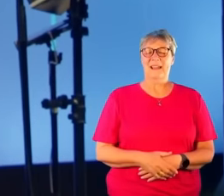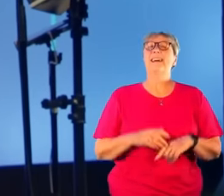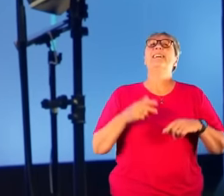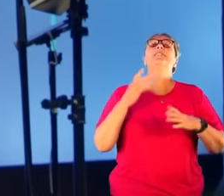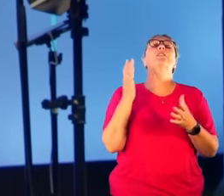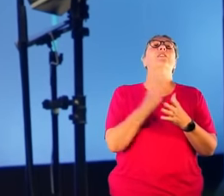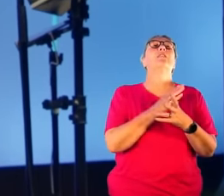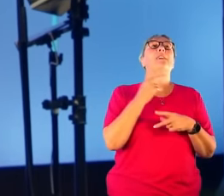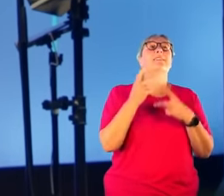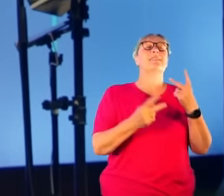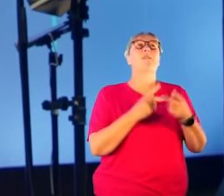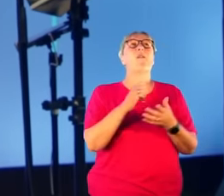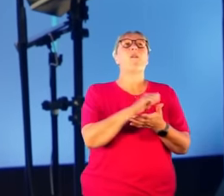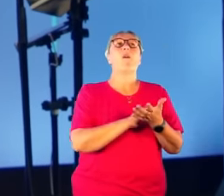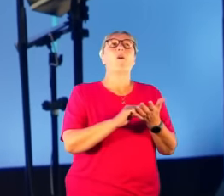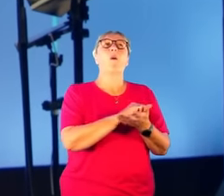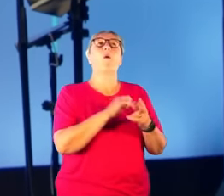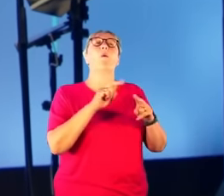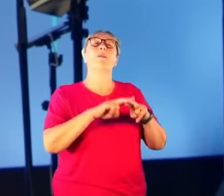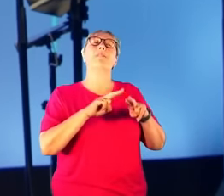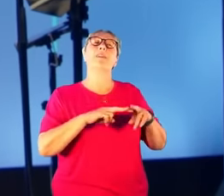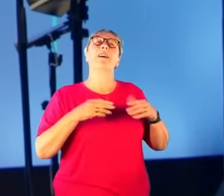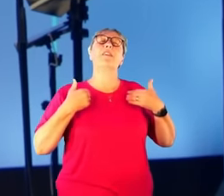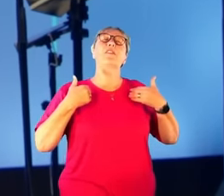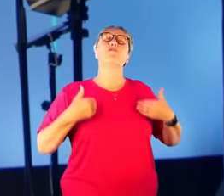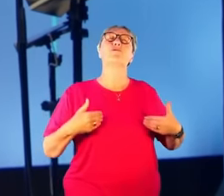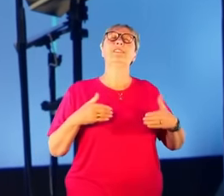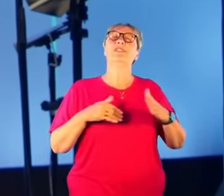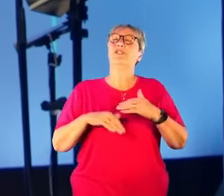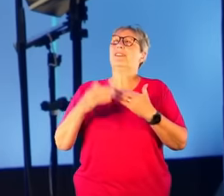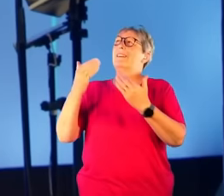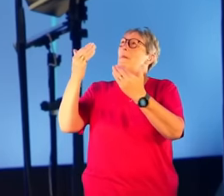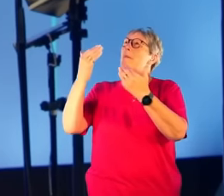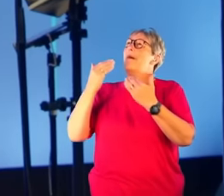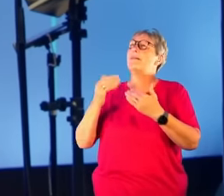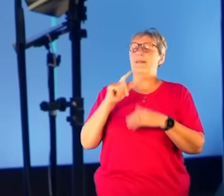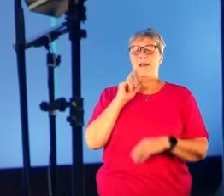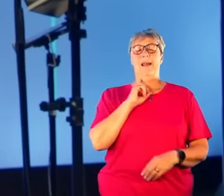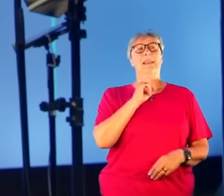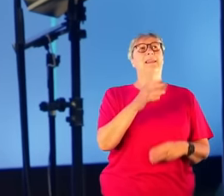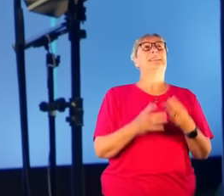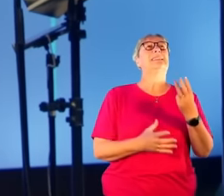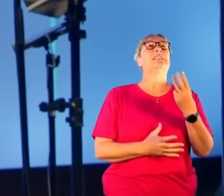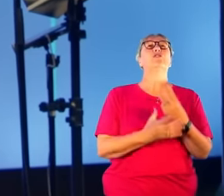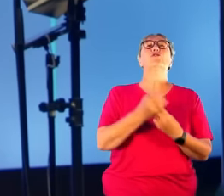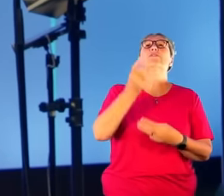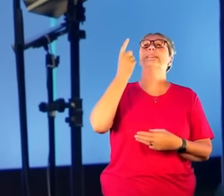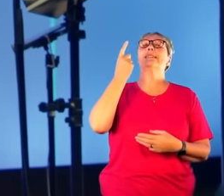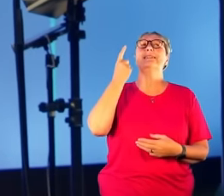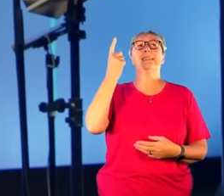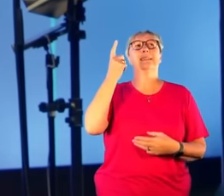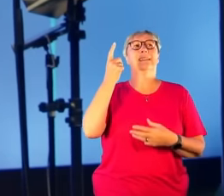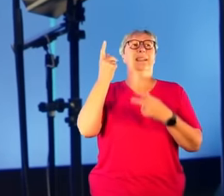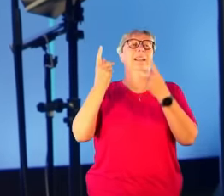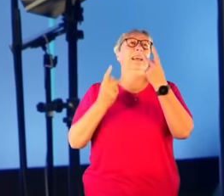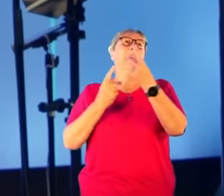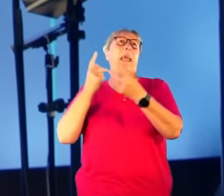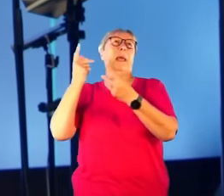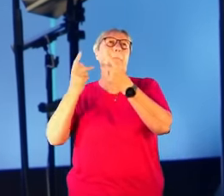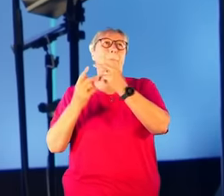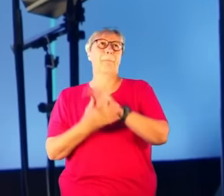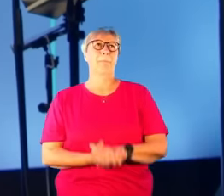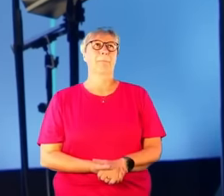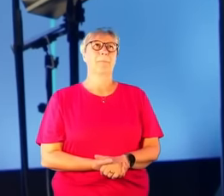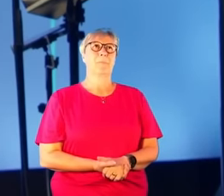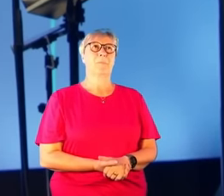Father, Rich in Mercy, which really is our kind of Trinitarian hymn. And we wanted to put into writing. If you look at some of the old hymn books, there's lots